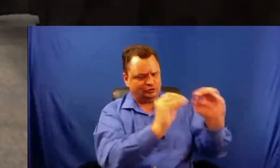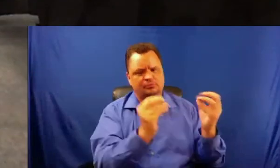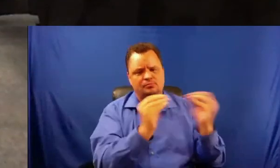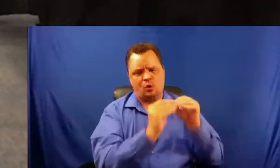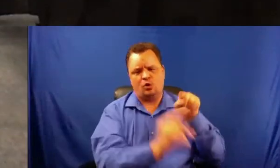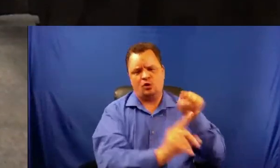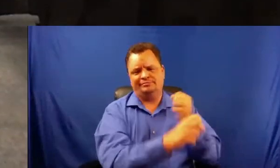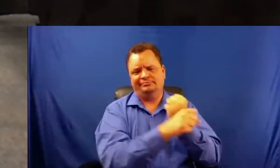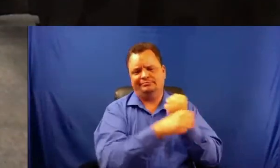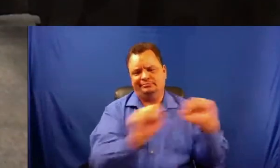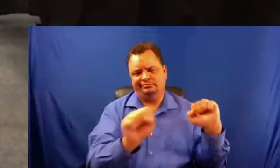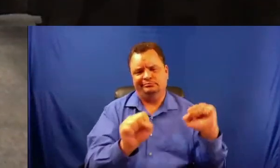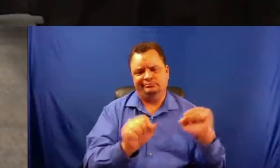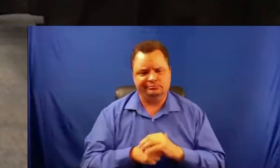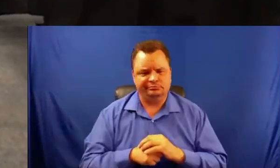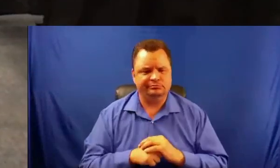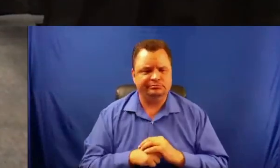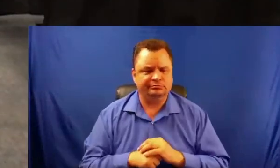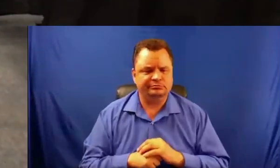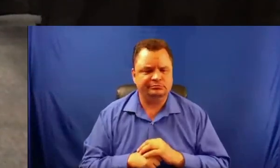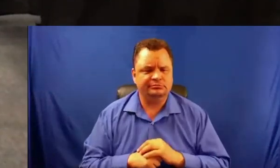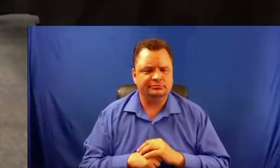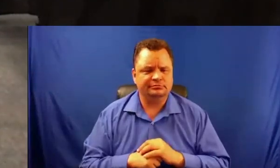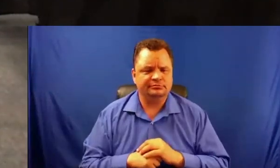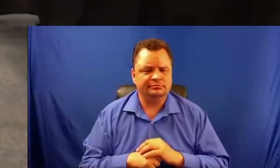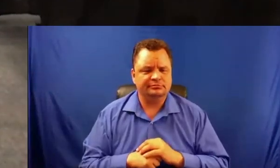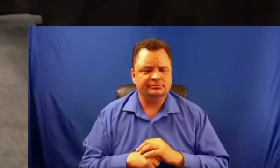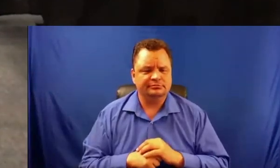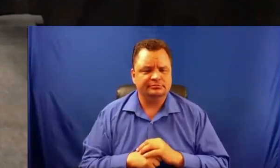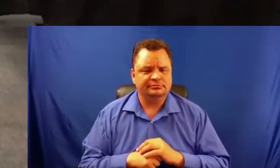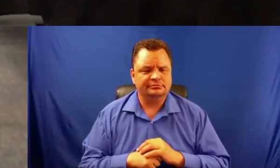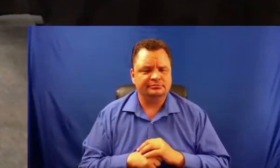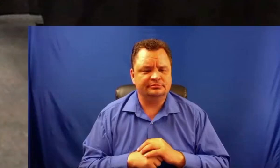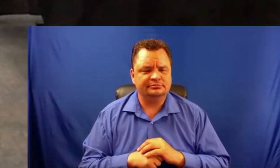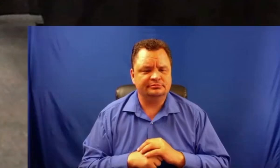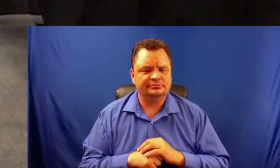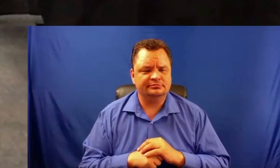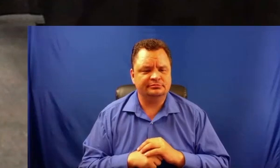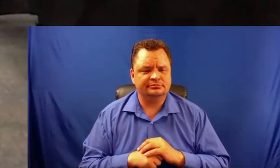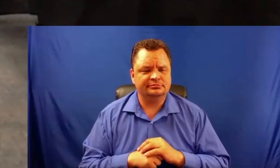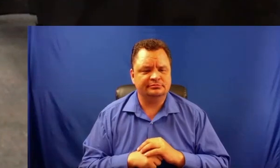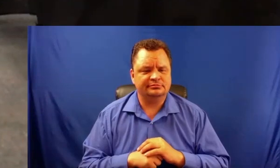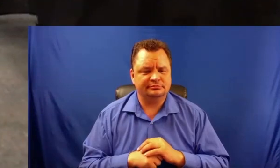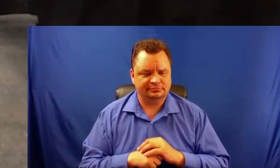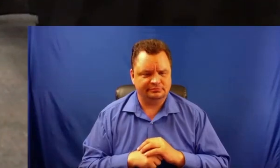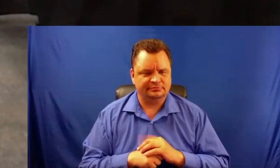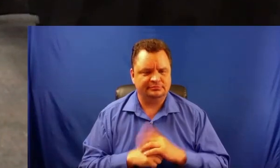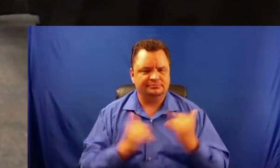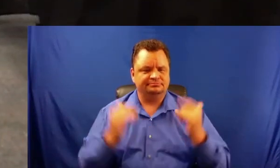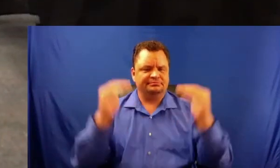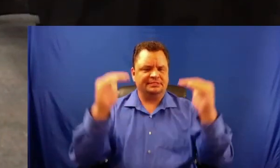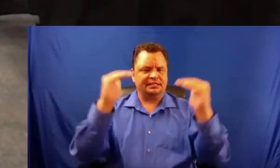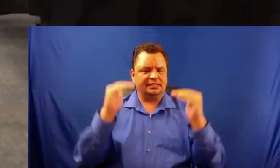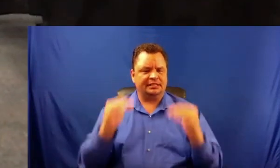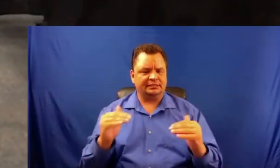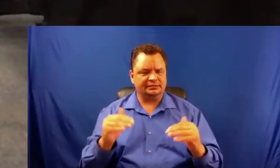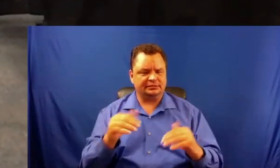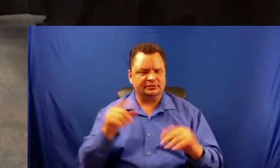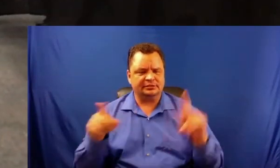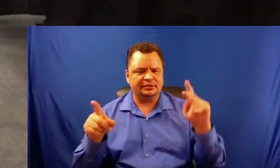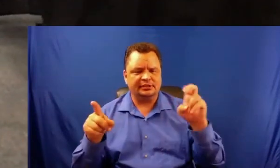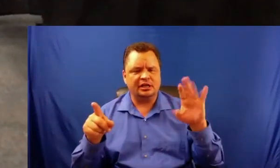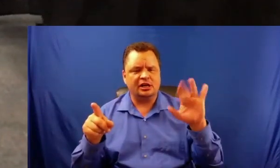Thank you, Marion. Our next commenter is Kara May Coffey.